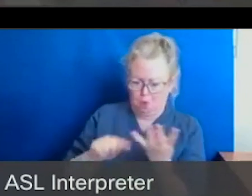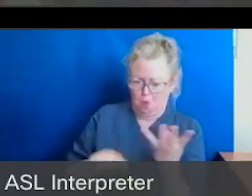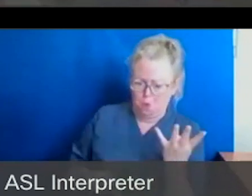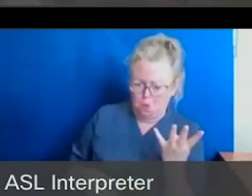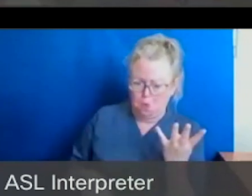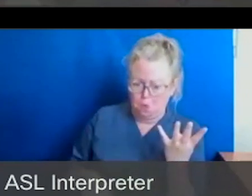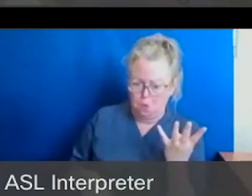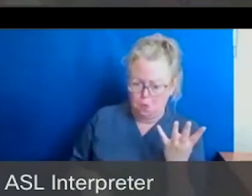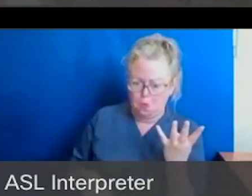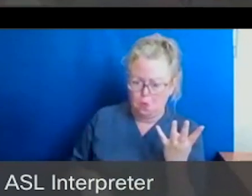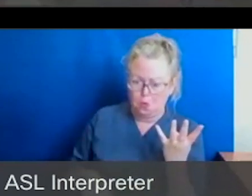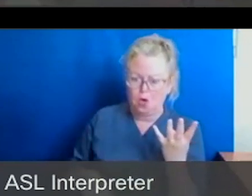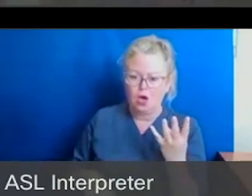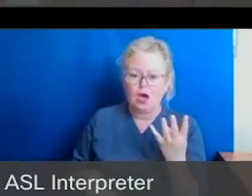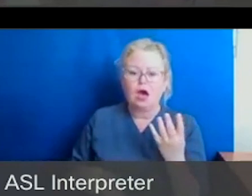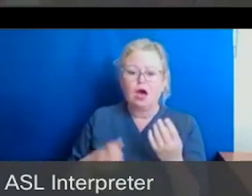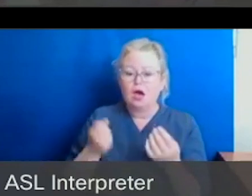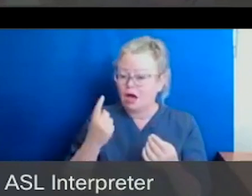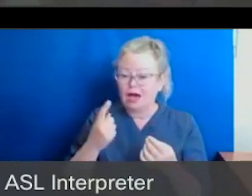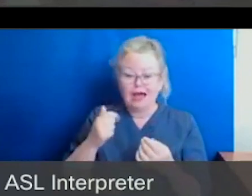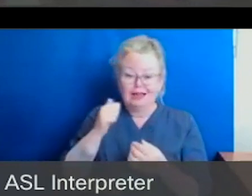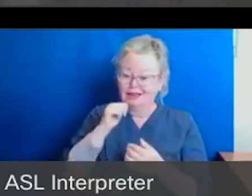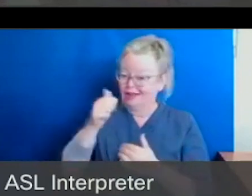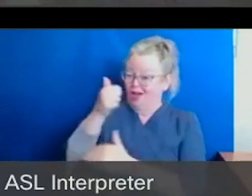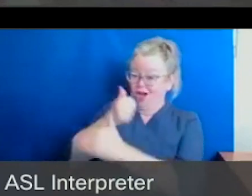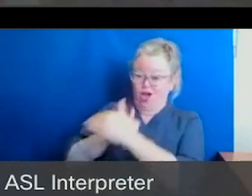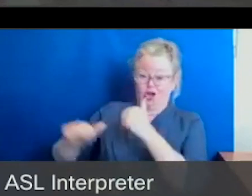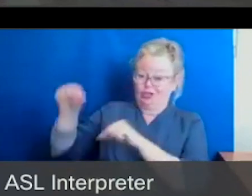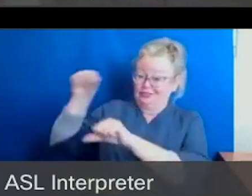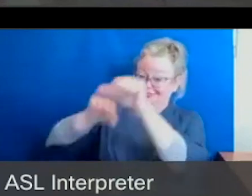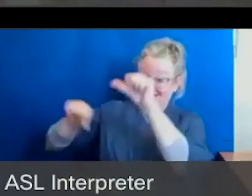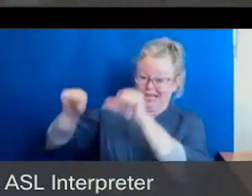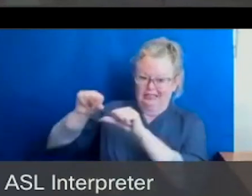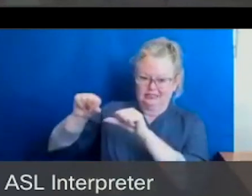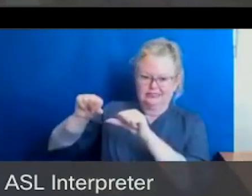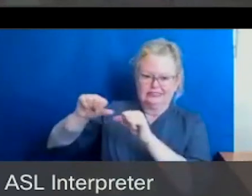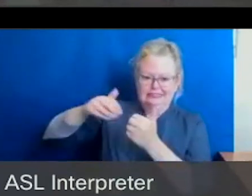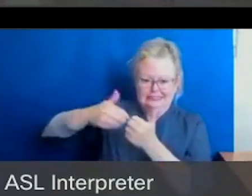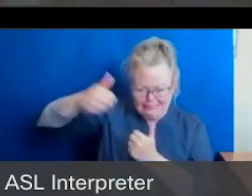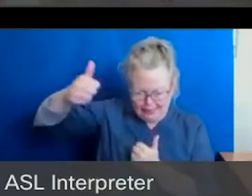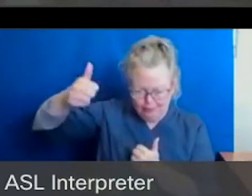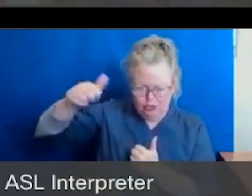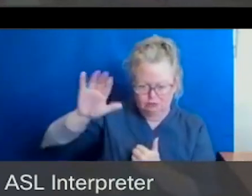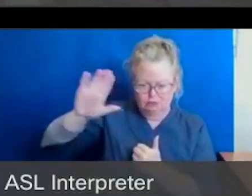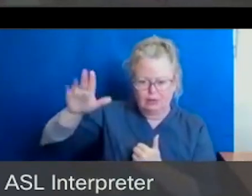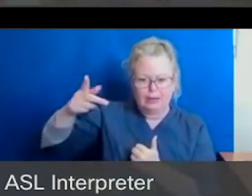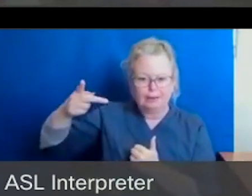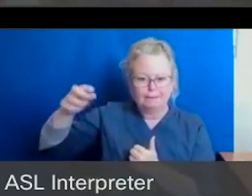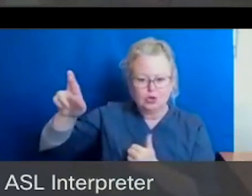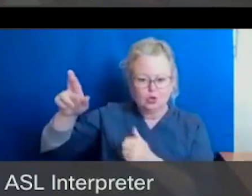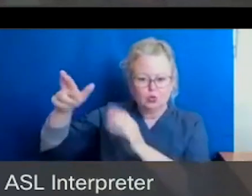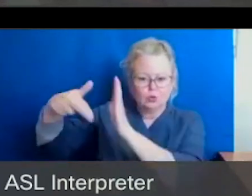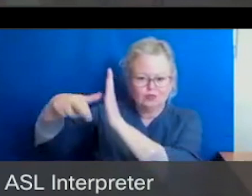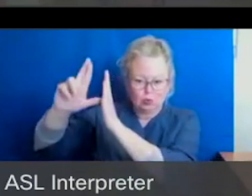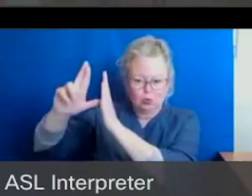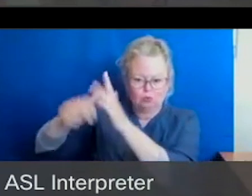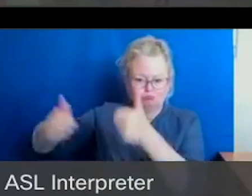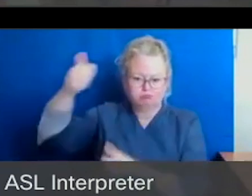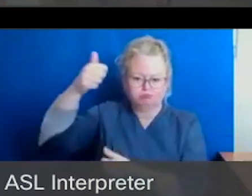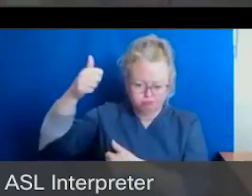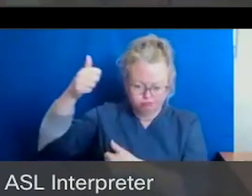that we are separate from the Office of Science, which is in charge of the peer review, which allows us to work closely